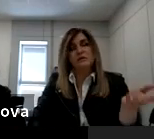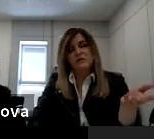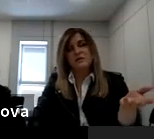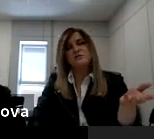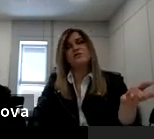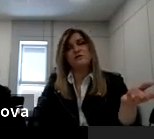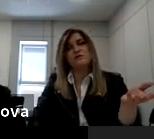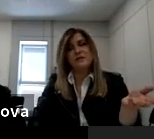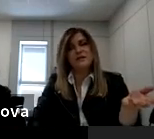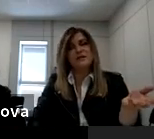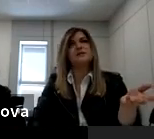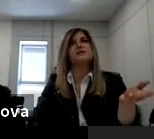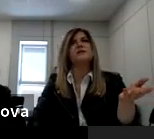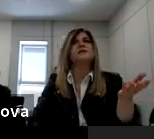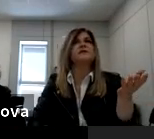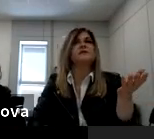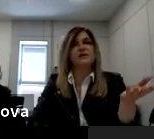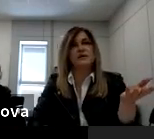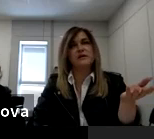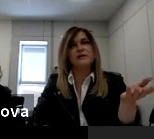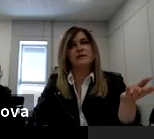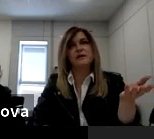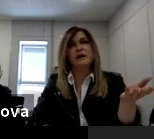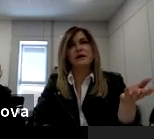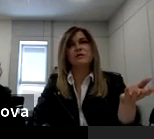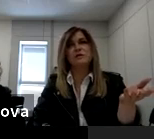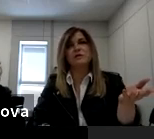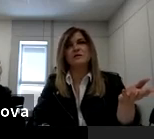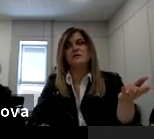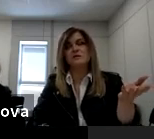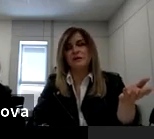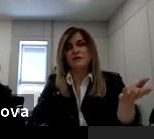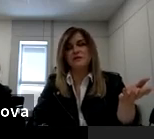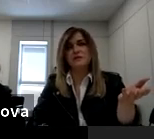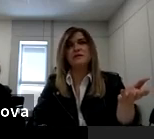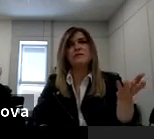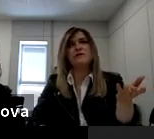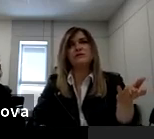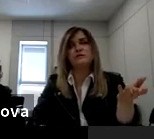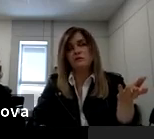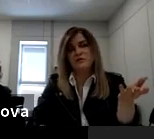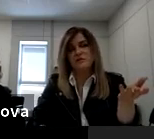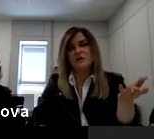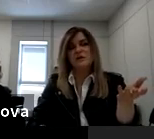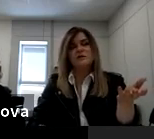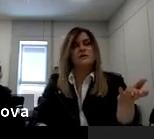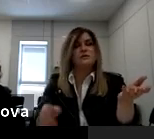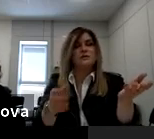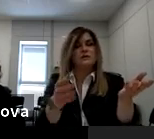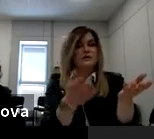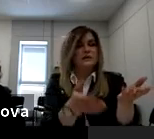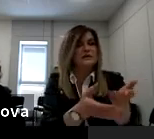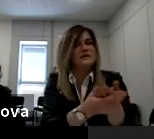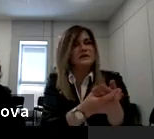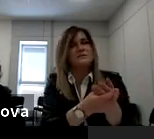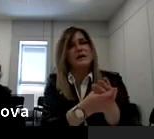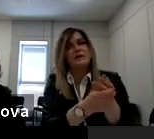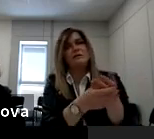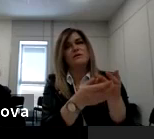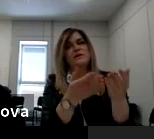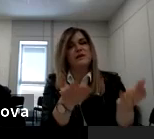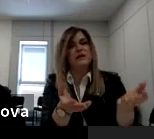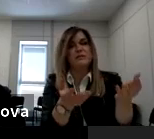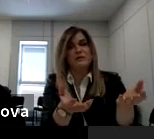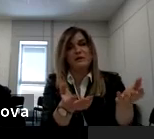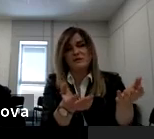Of course, as usual for INTILED, very high quality of lights, ultimate uniformity. So it doesn't